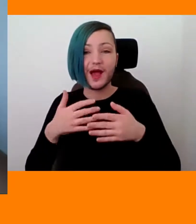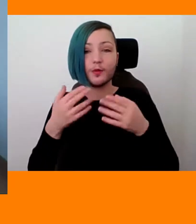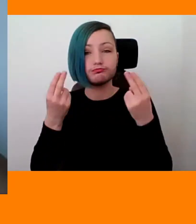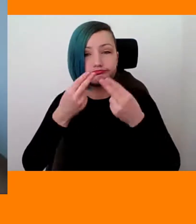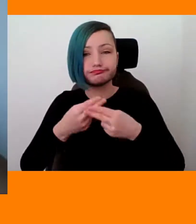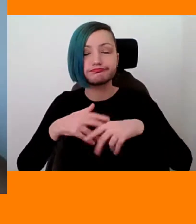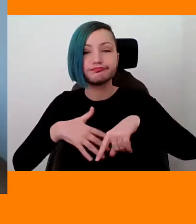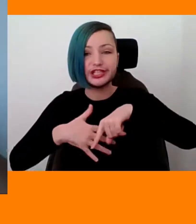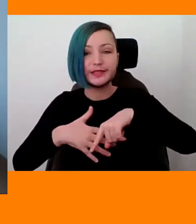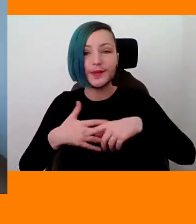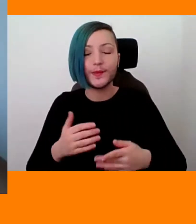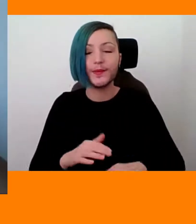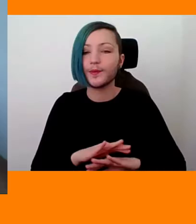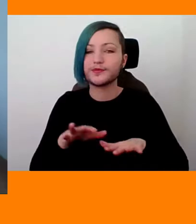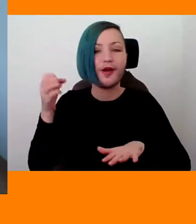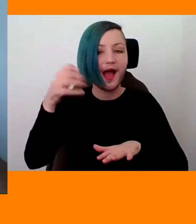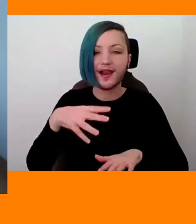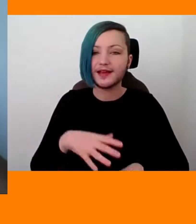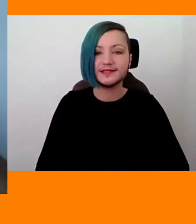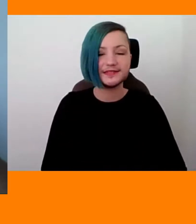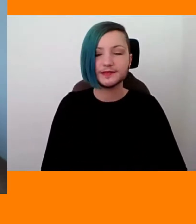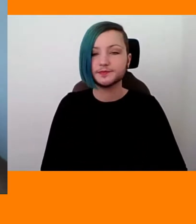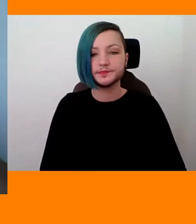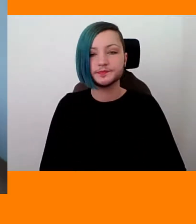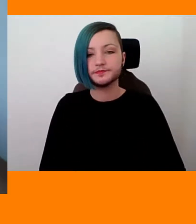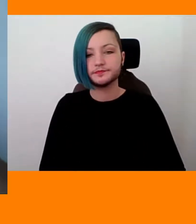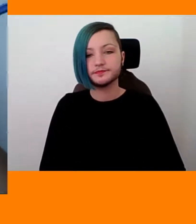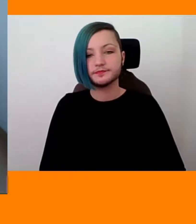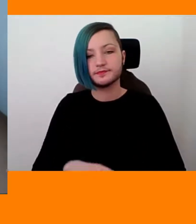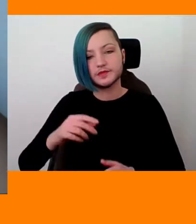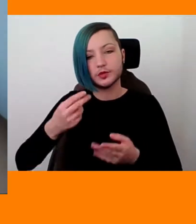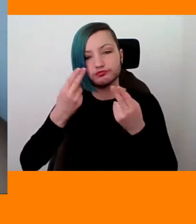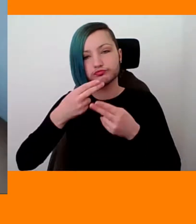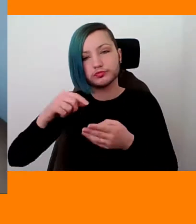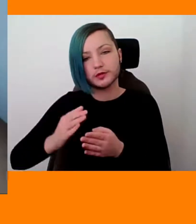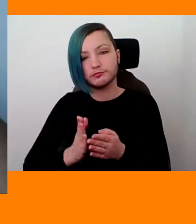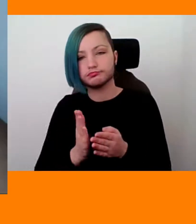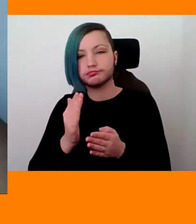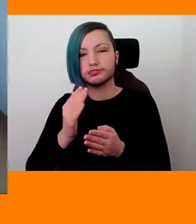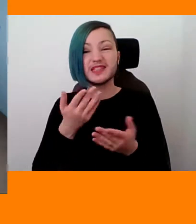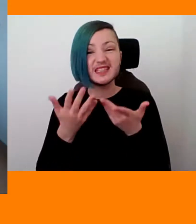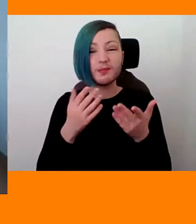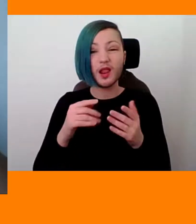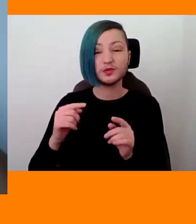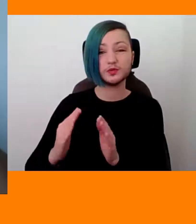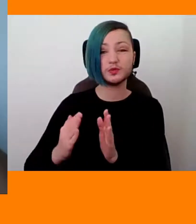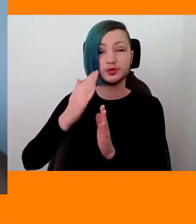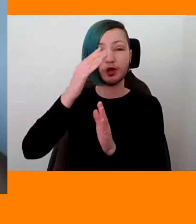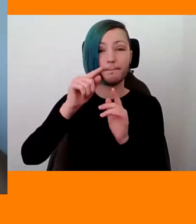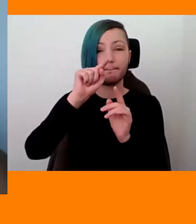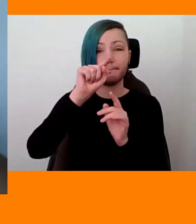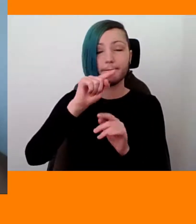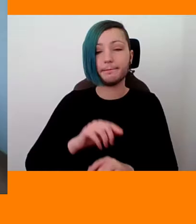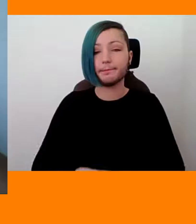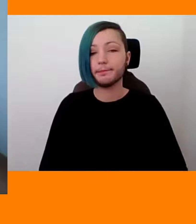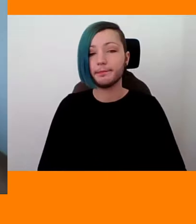dark again. So bring that round, quite similar to what we did at the top.